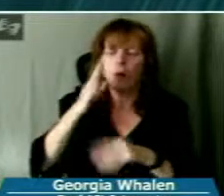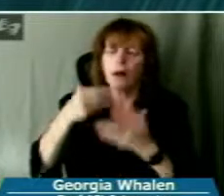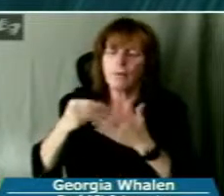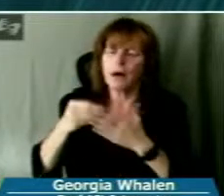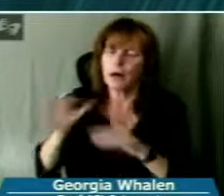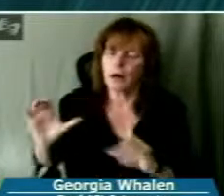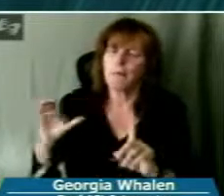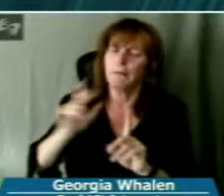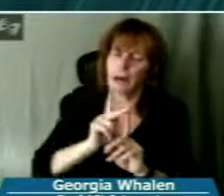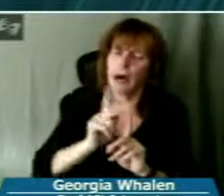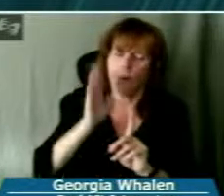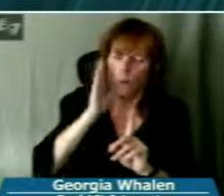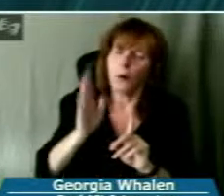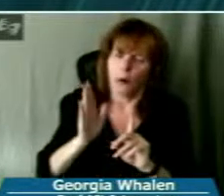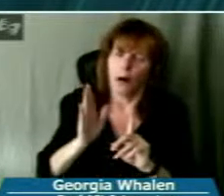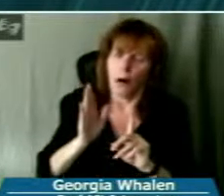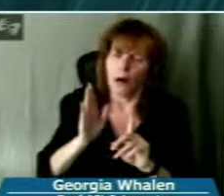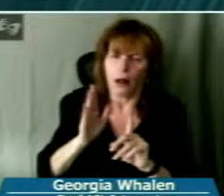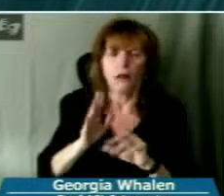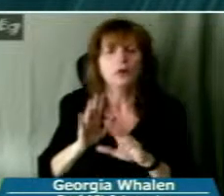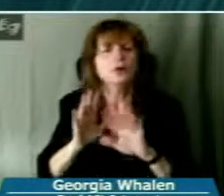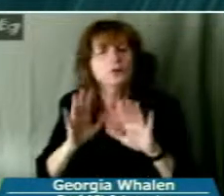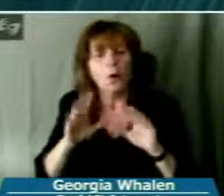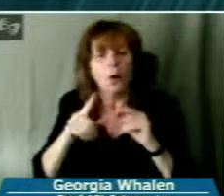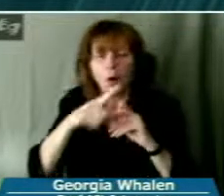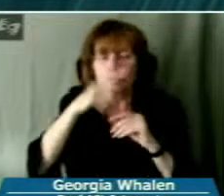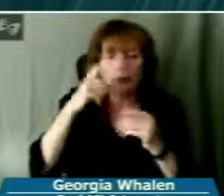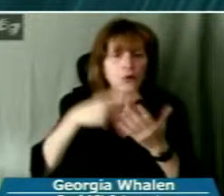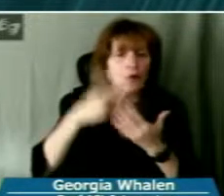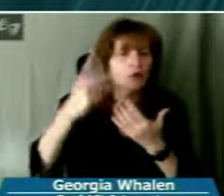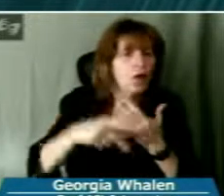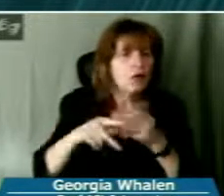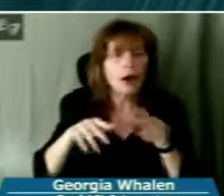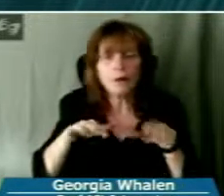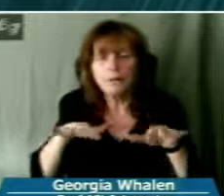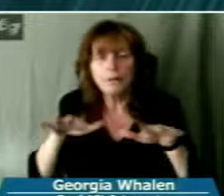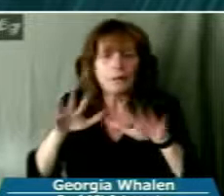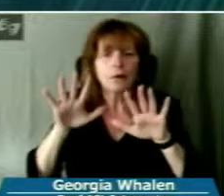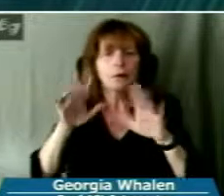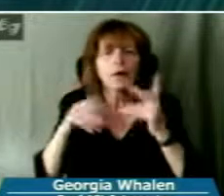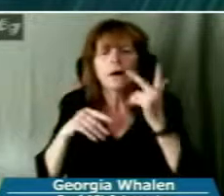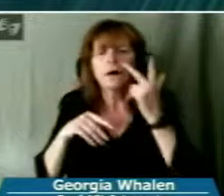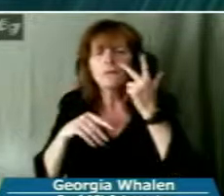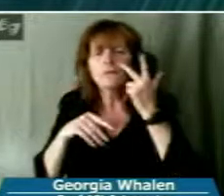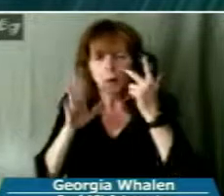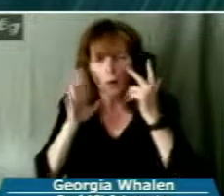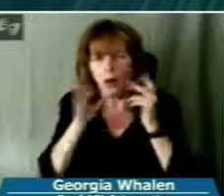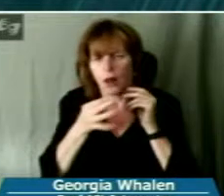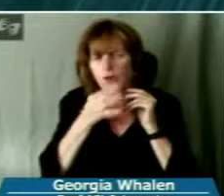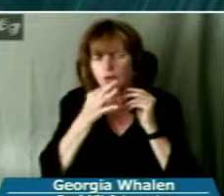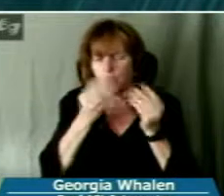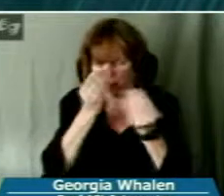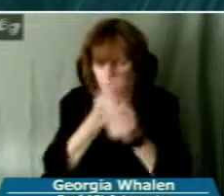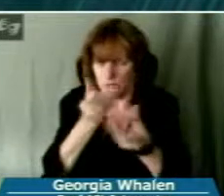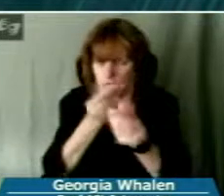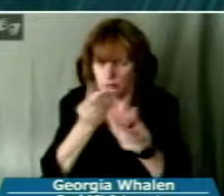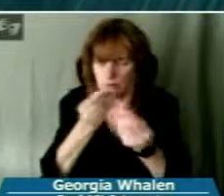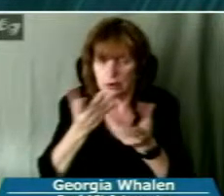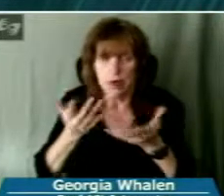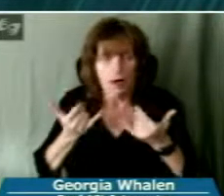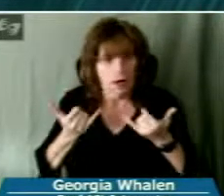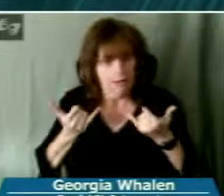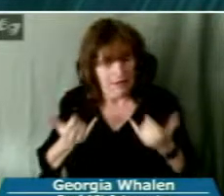like this year. So stay tuned, there's more information to come on that, but as it stands right now, all summer